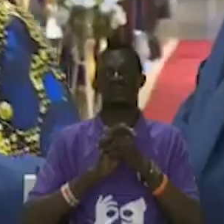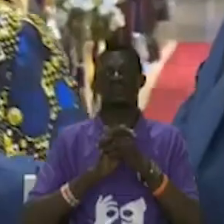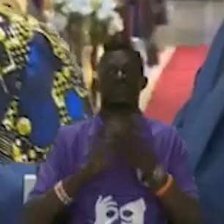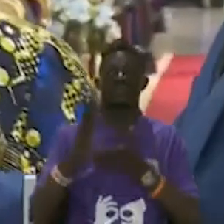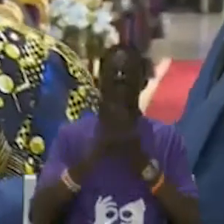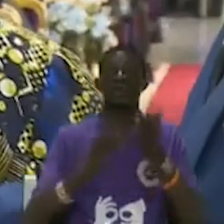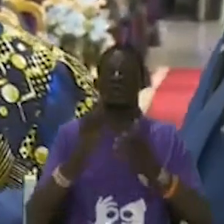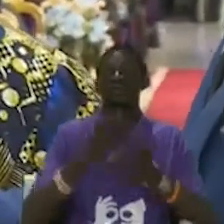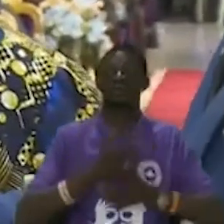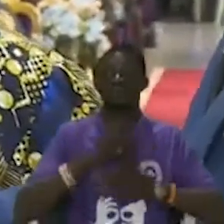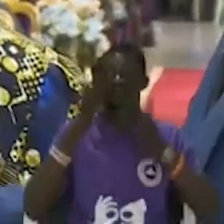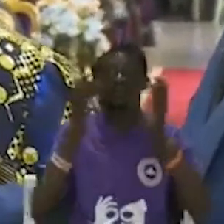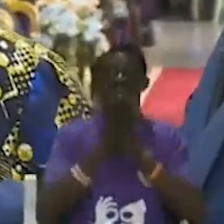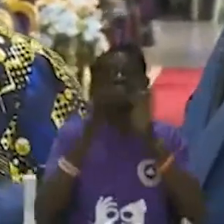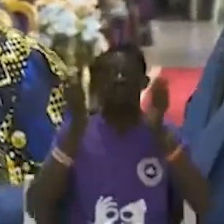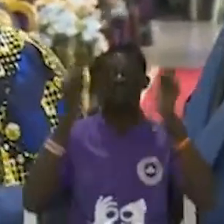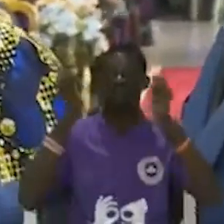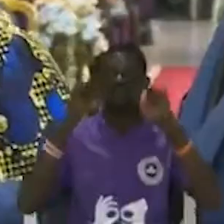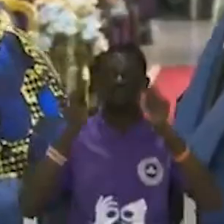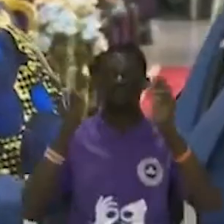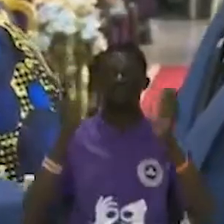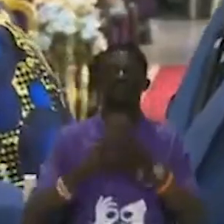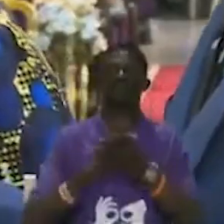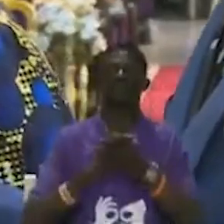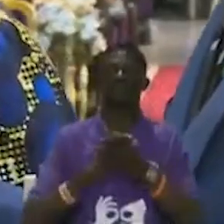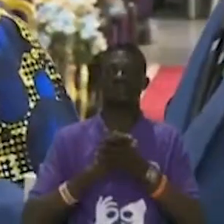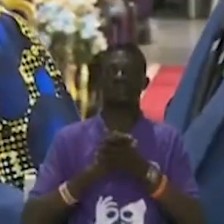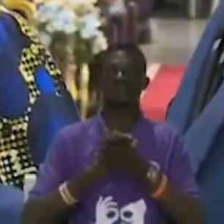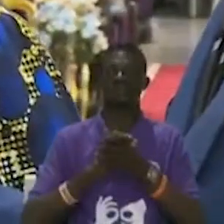Somebody shout hallelujah.